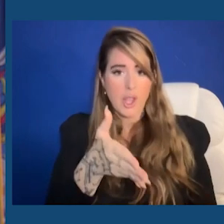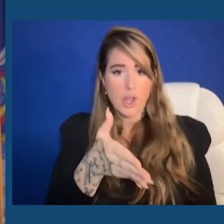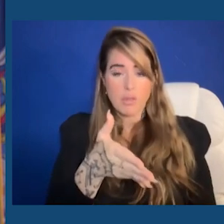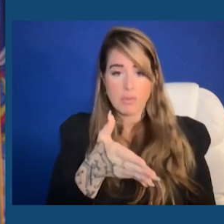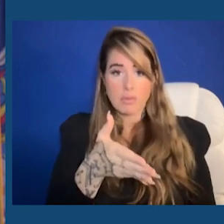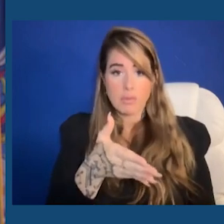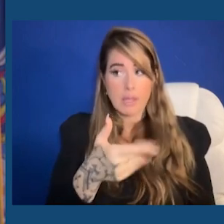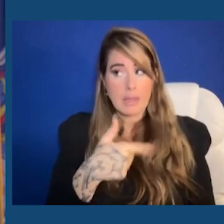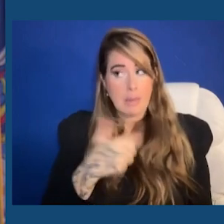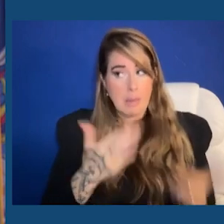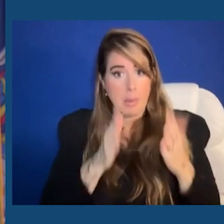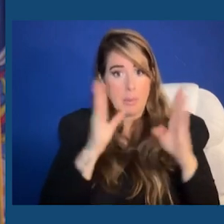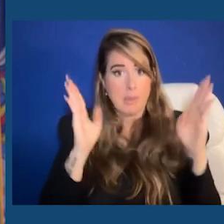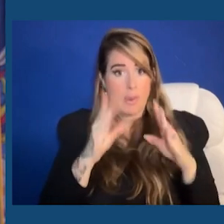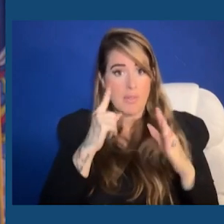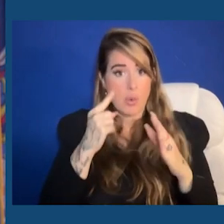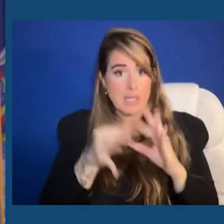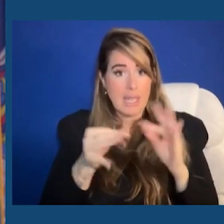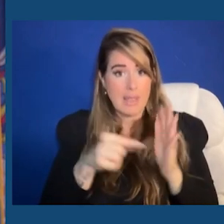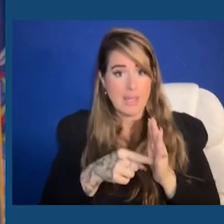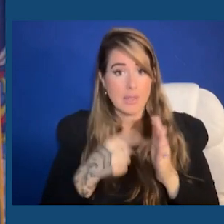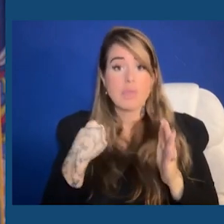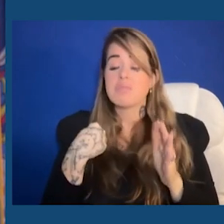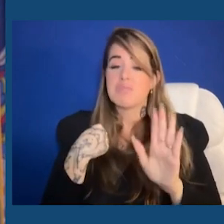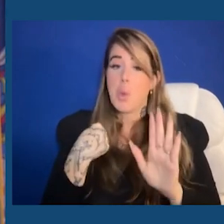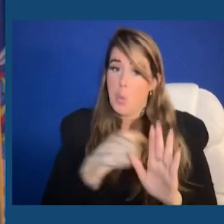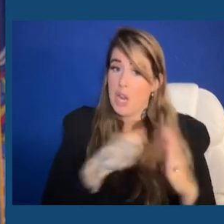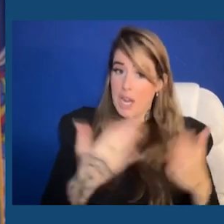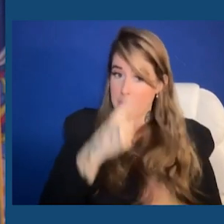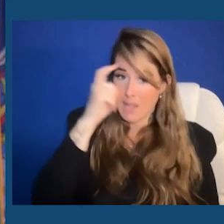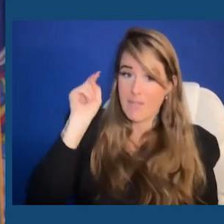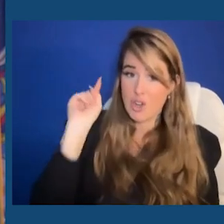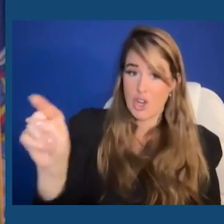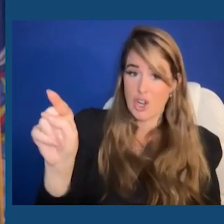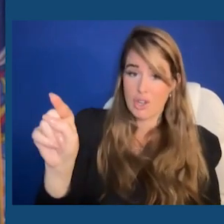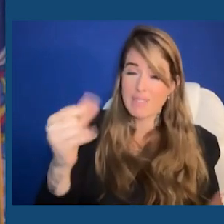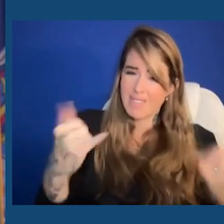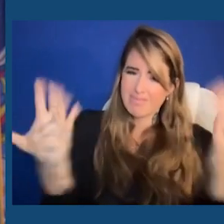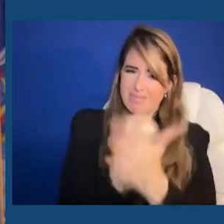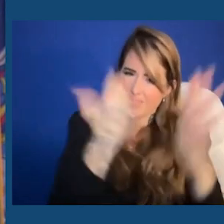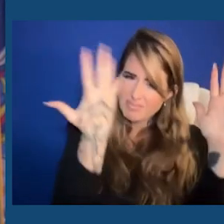saying this, but we're here today because of her. So please give her a well round of applause.